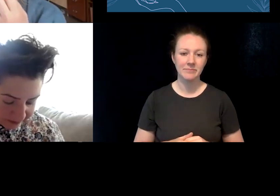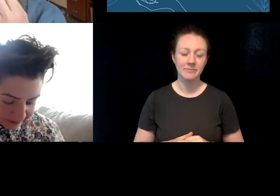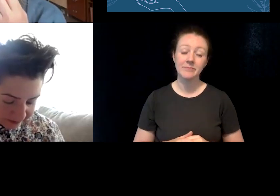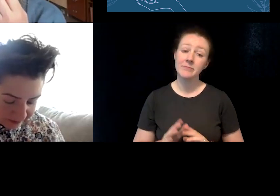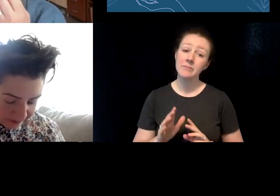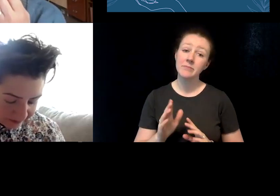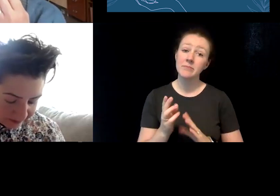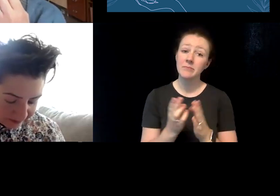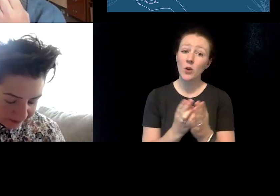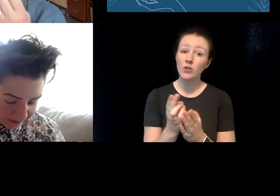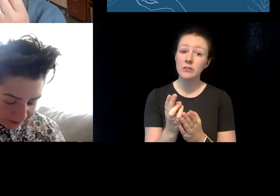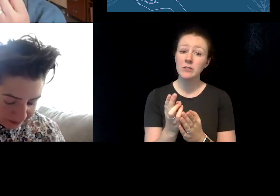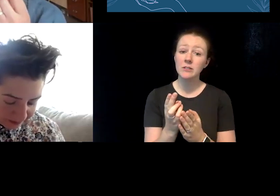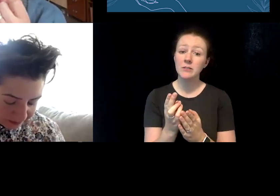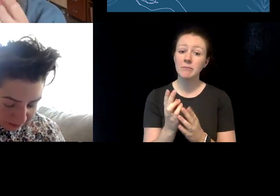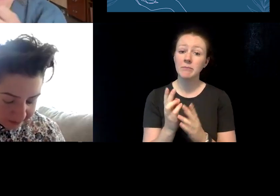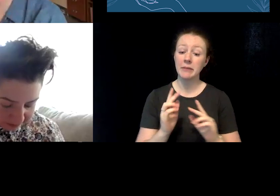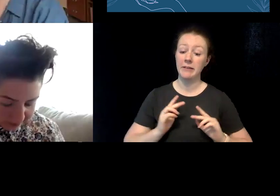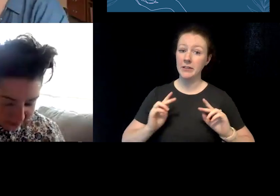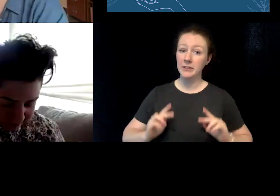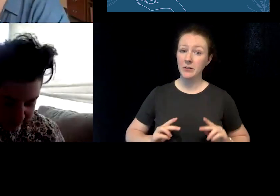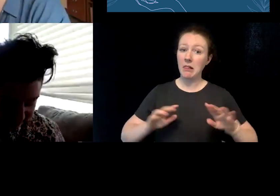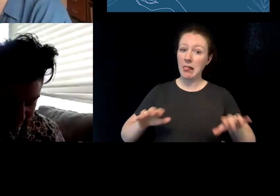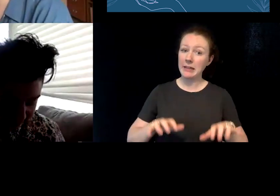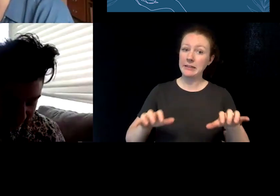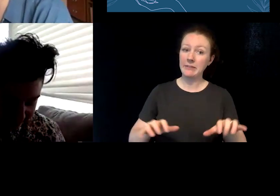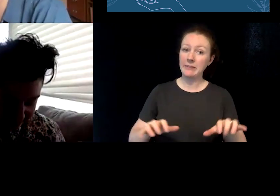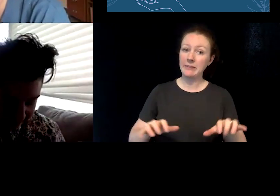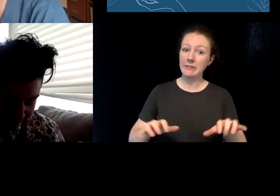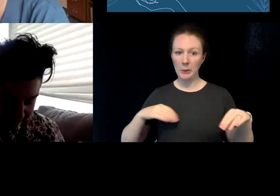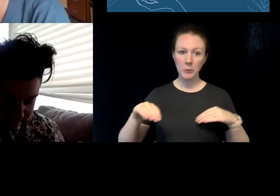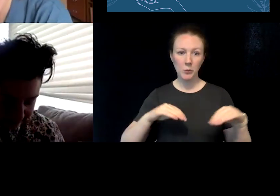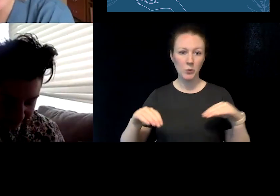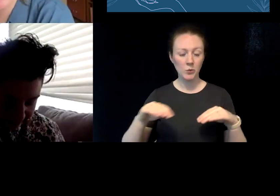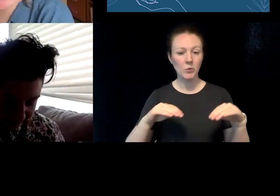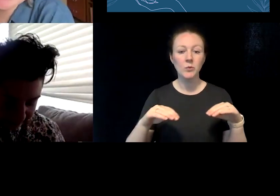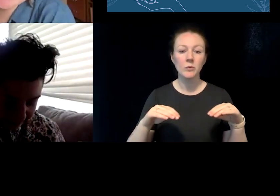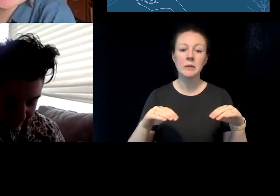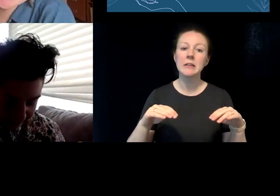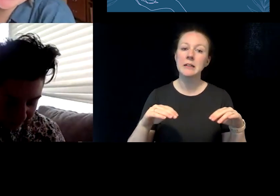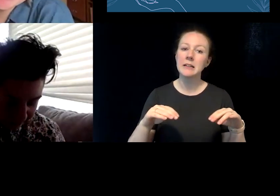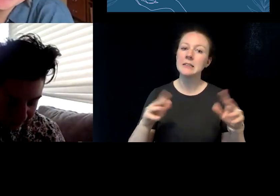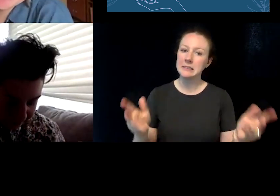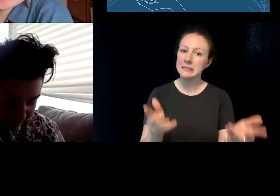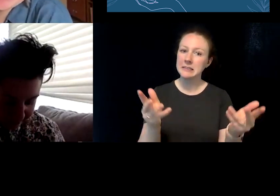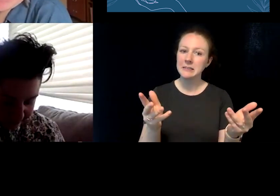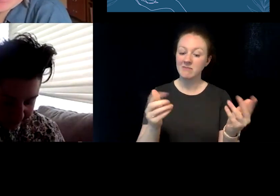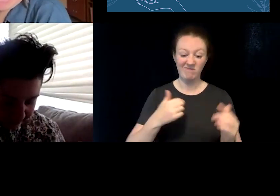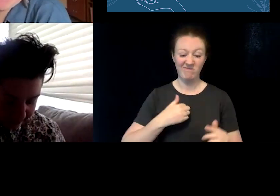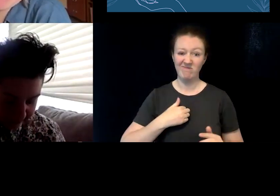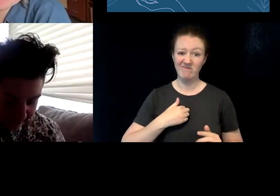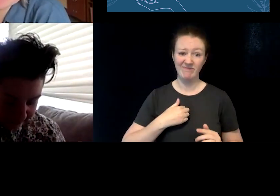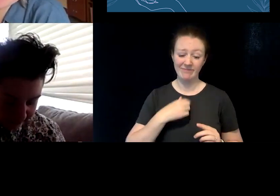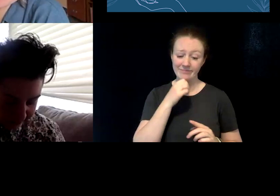Honestly, physical activities. This is another one that I don't do enough. But